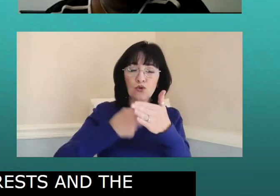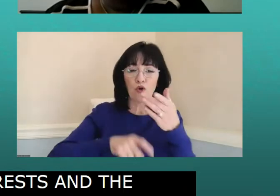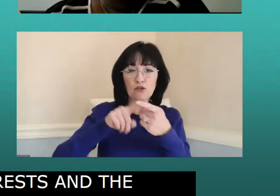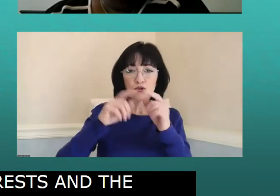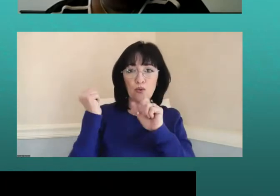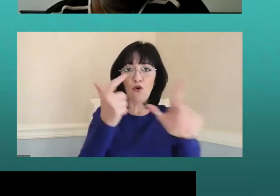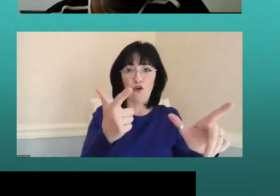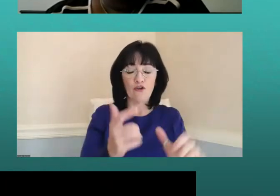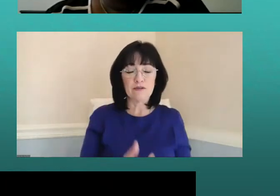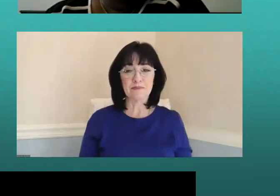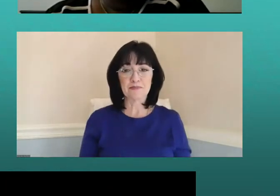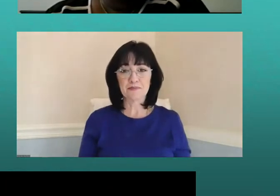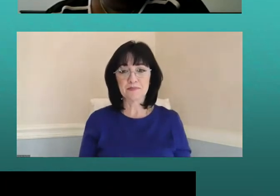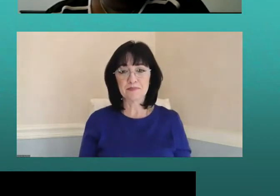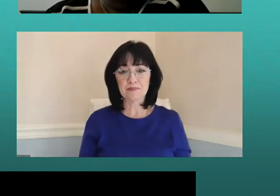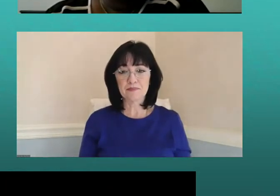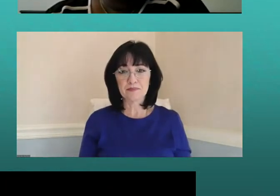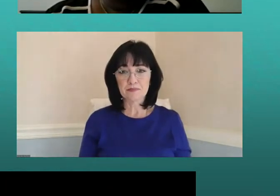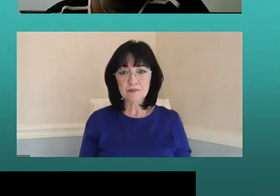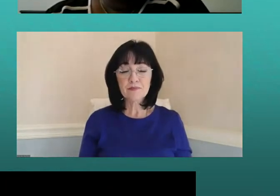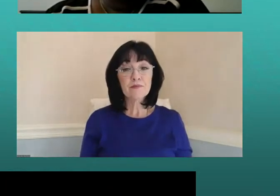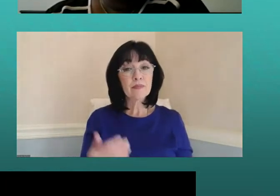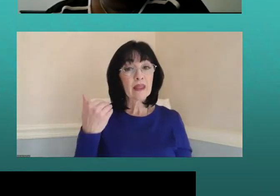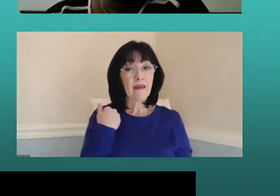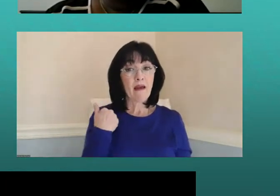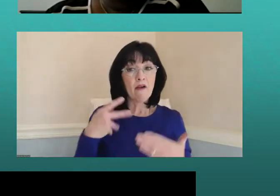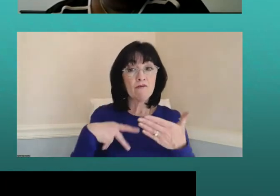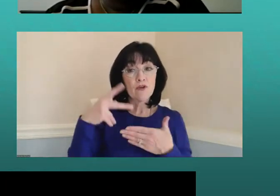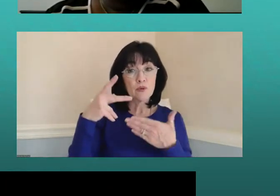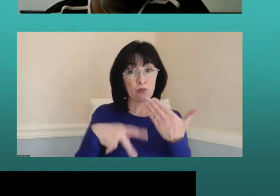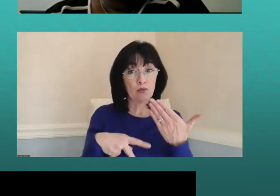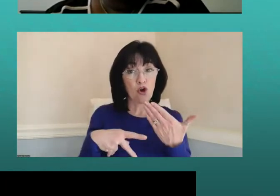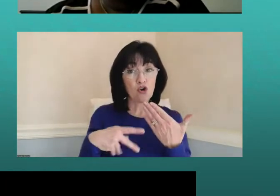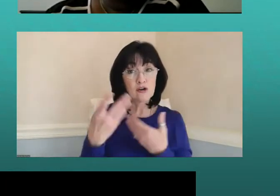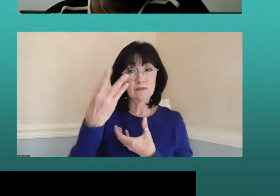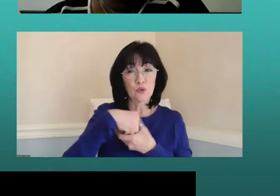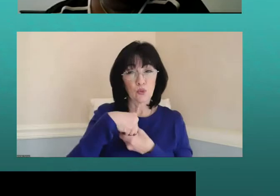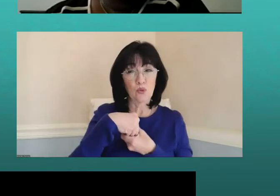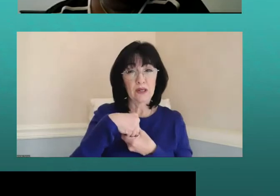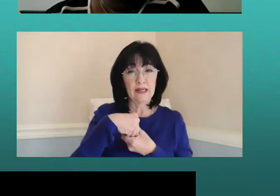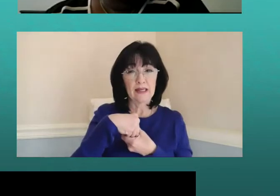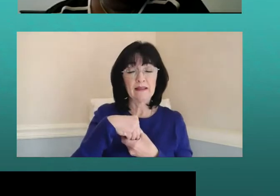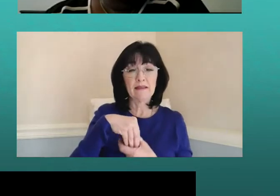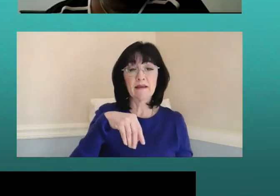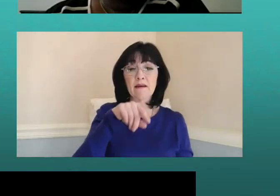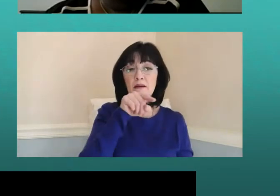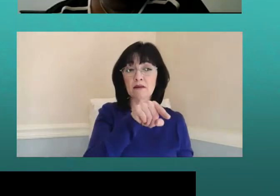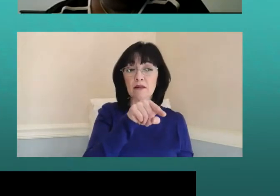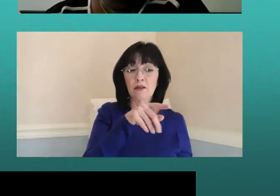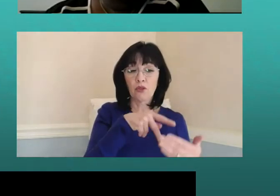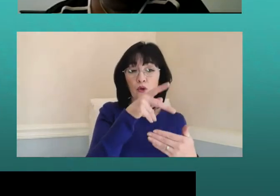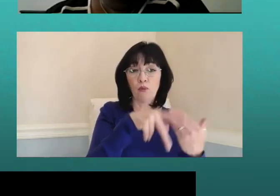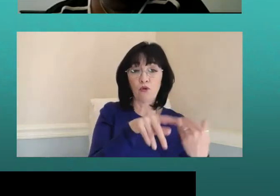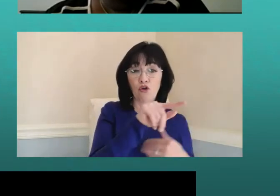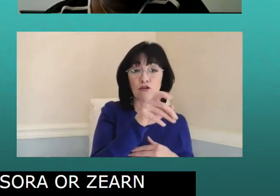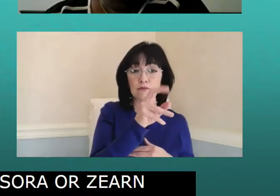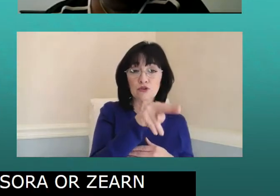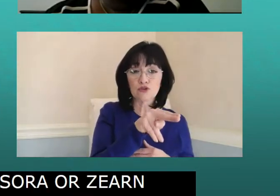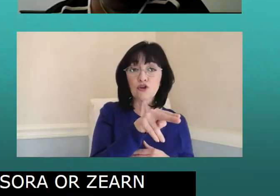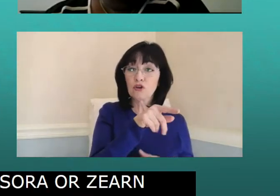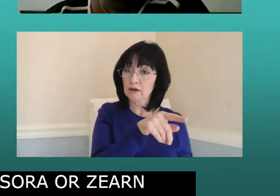Thank you. Are there programs within SORA or ZERN that are available in different